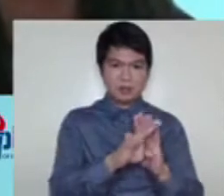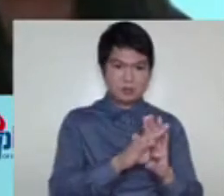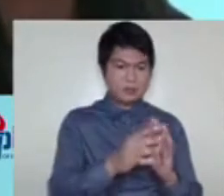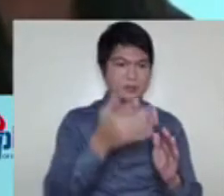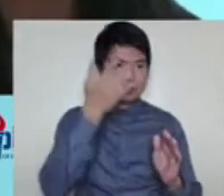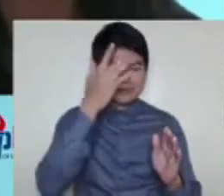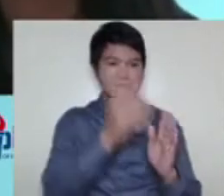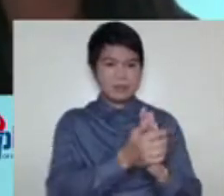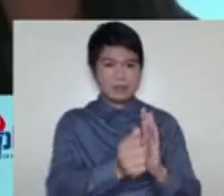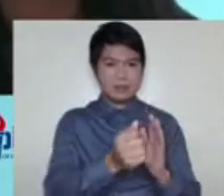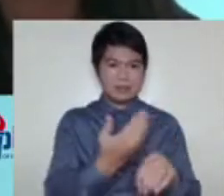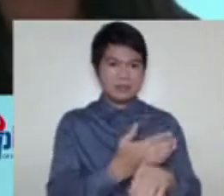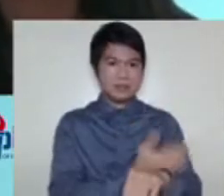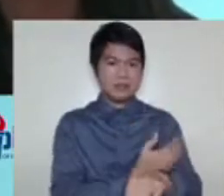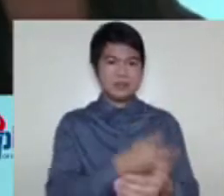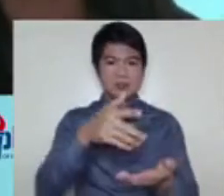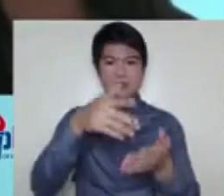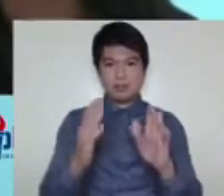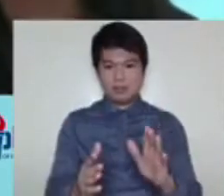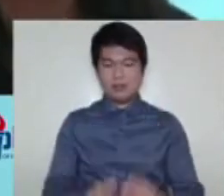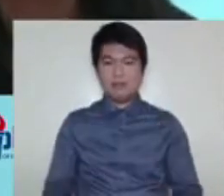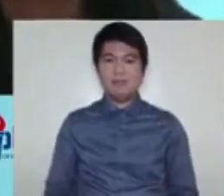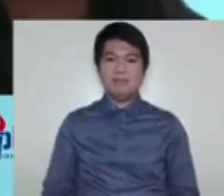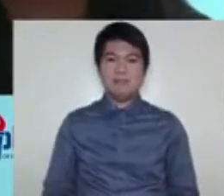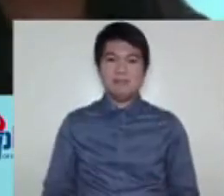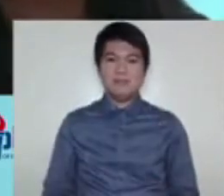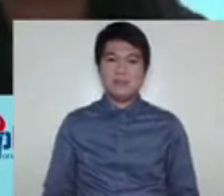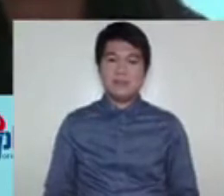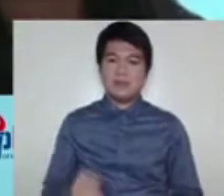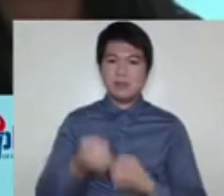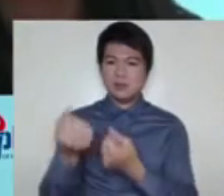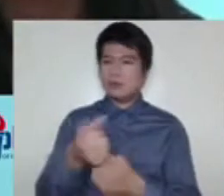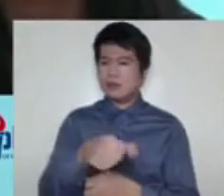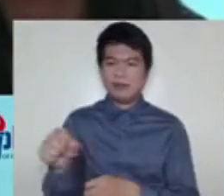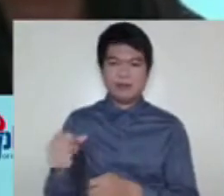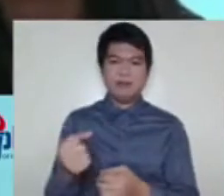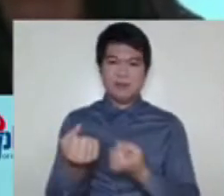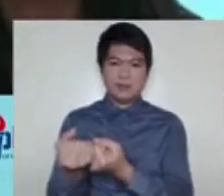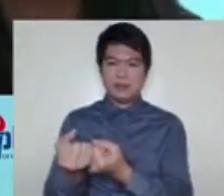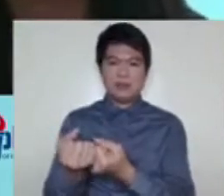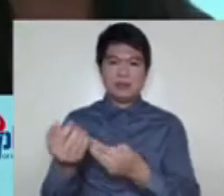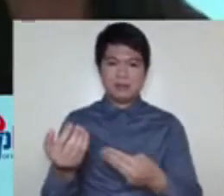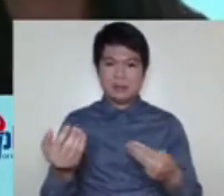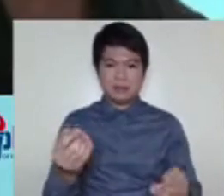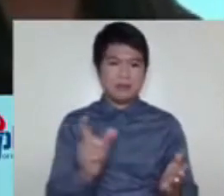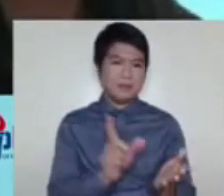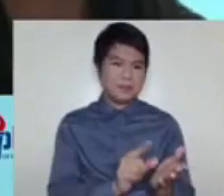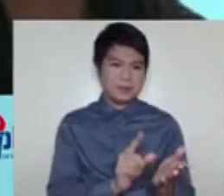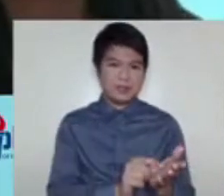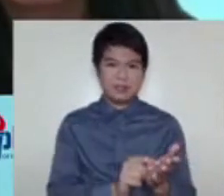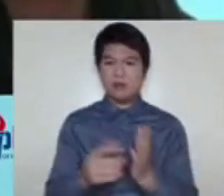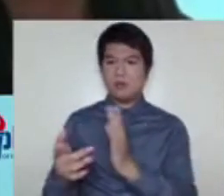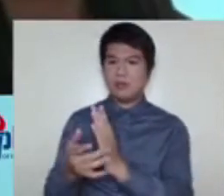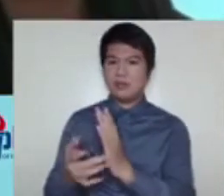So again, submission of any supplementary material in print or digital made by you that highlights